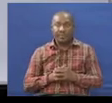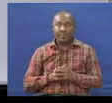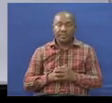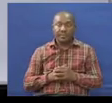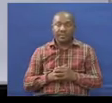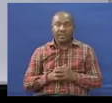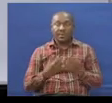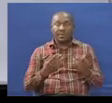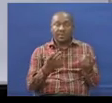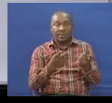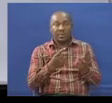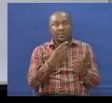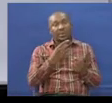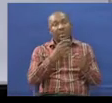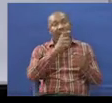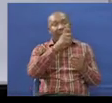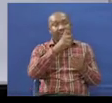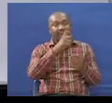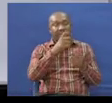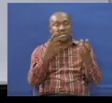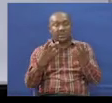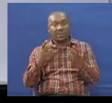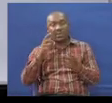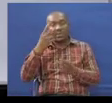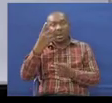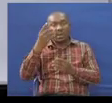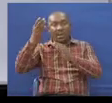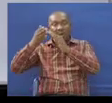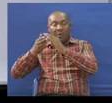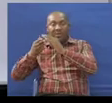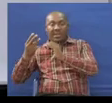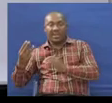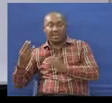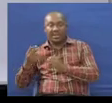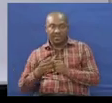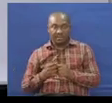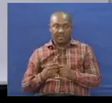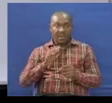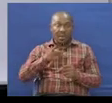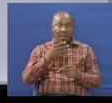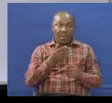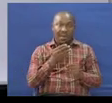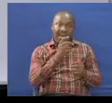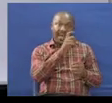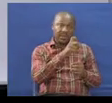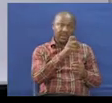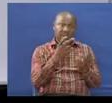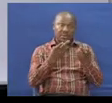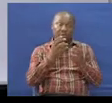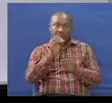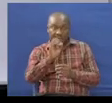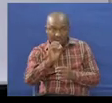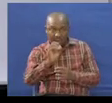3. Therefore, x is equal to 0. That's one of the solution. And